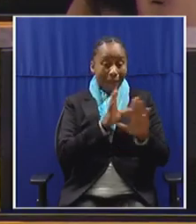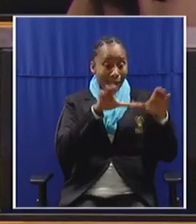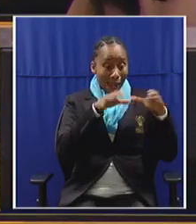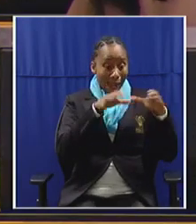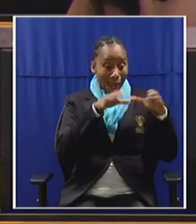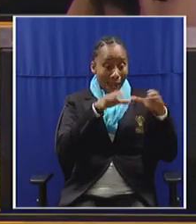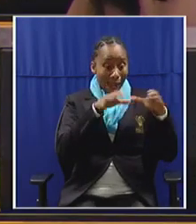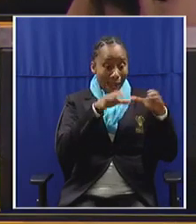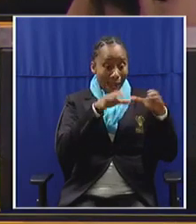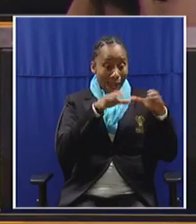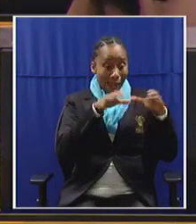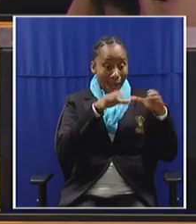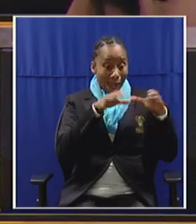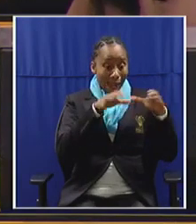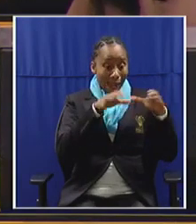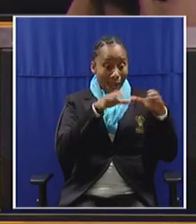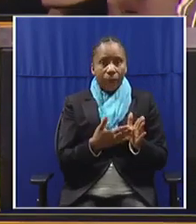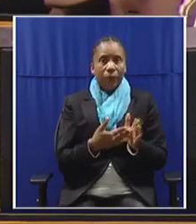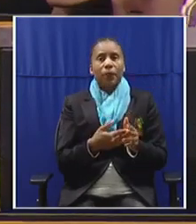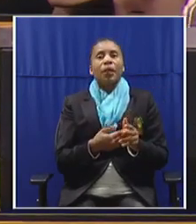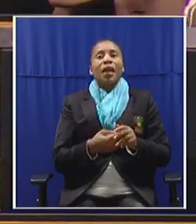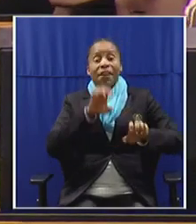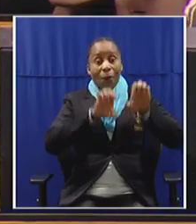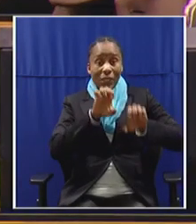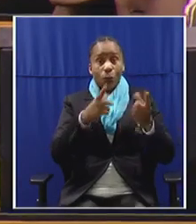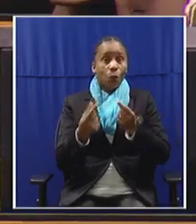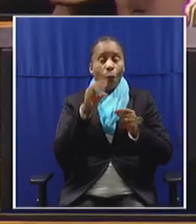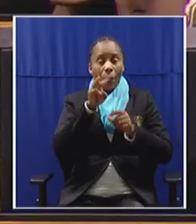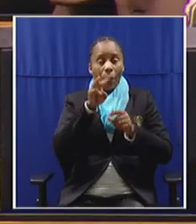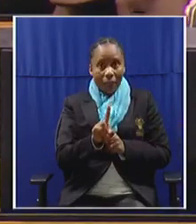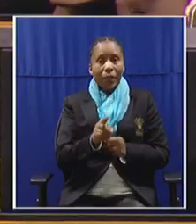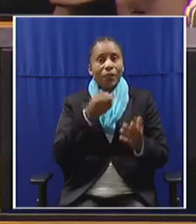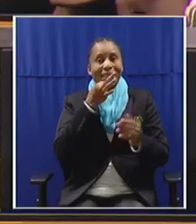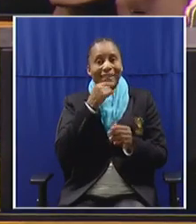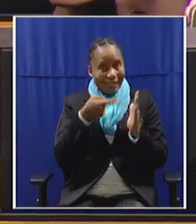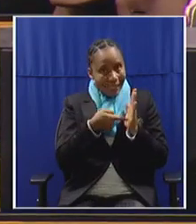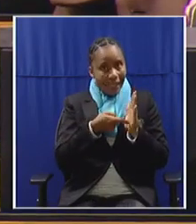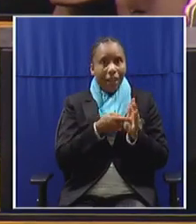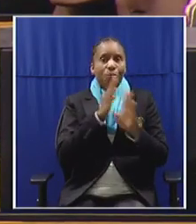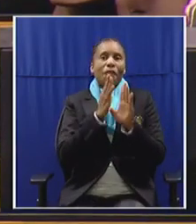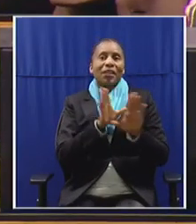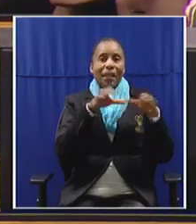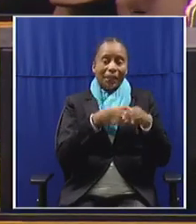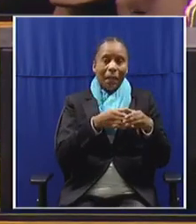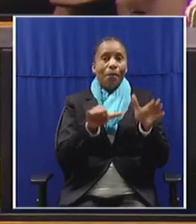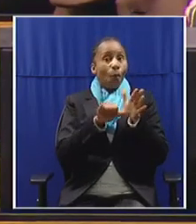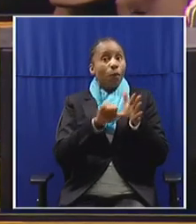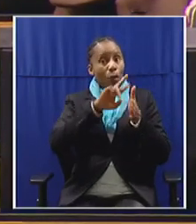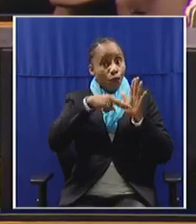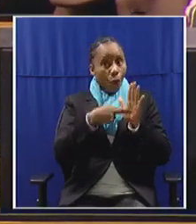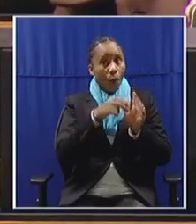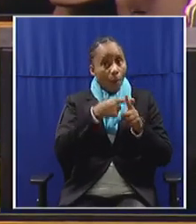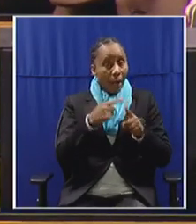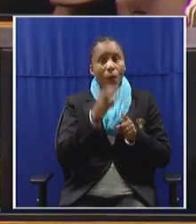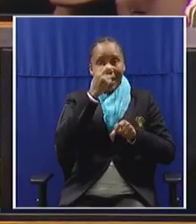But what is the monitoring evaluation that we're going to do to say the private sector is playing an advancement role? So we need the private sector to come